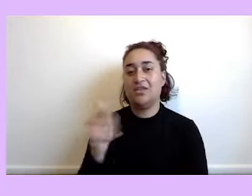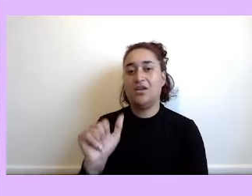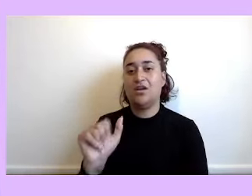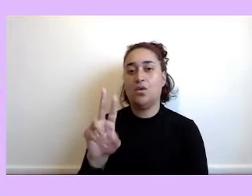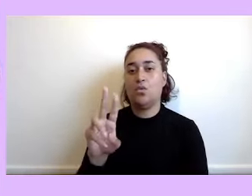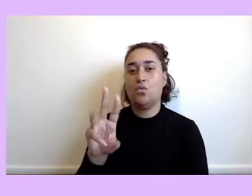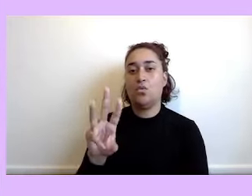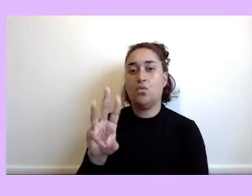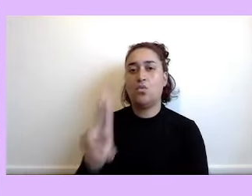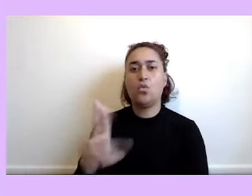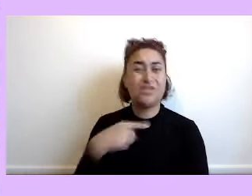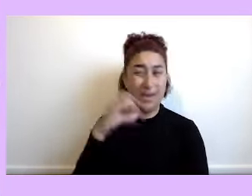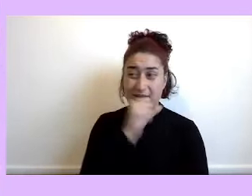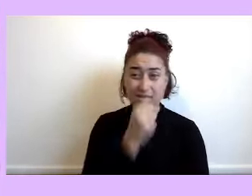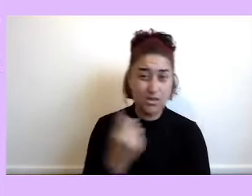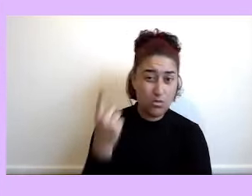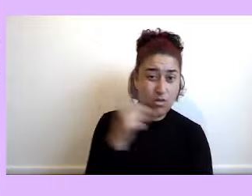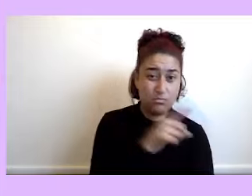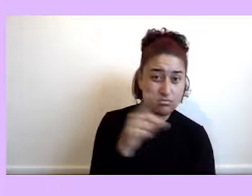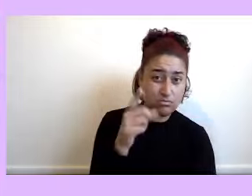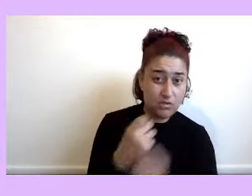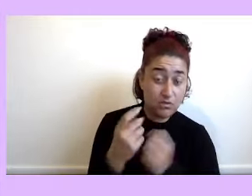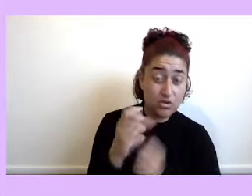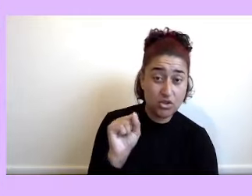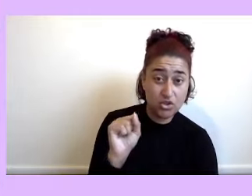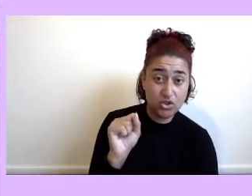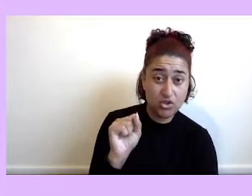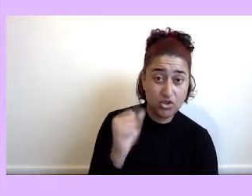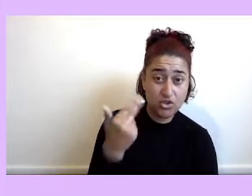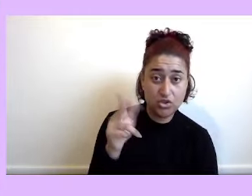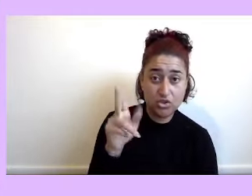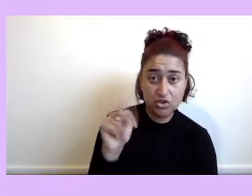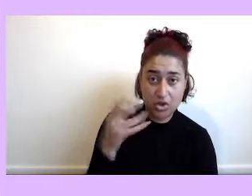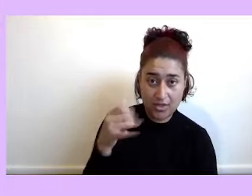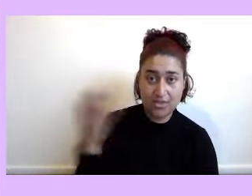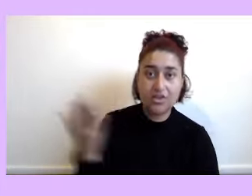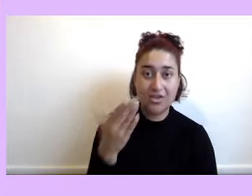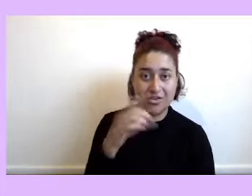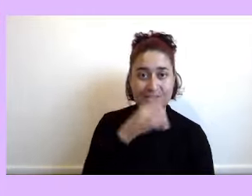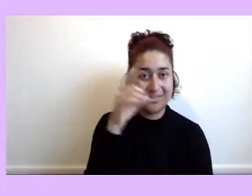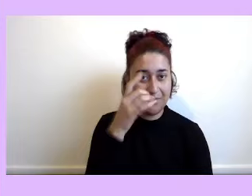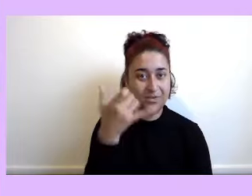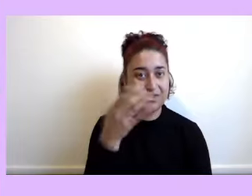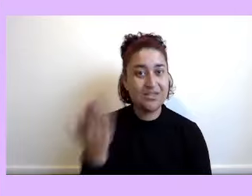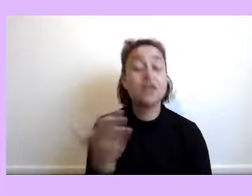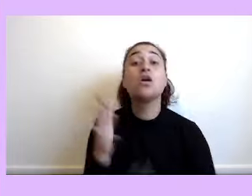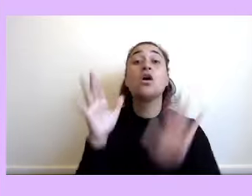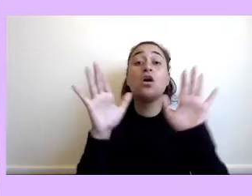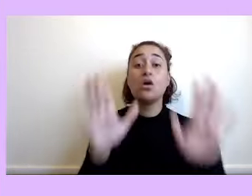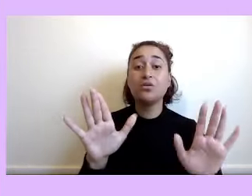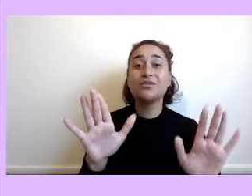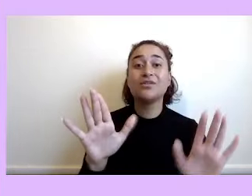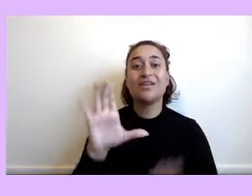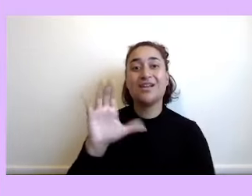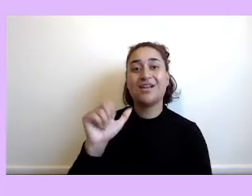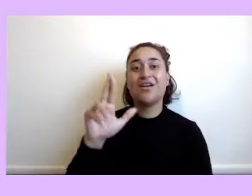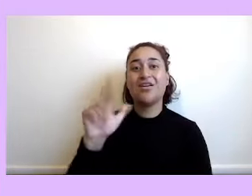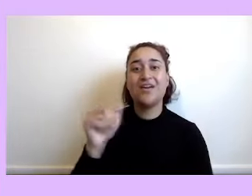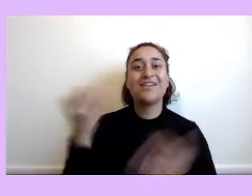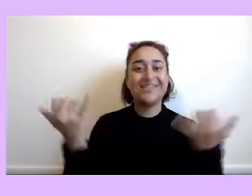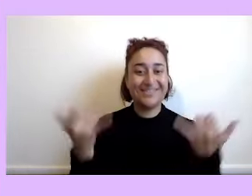Did I miss anybody? Everybody, Sean is still here, Summer is still here. Oh. My gosh, Kara is still here.